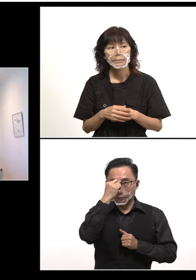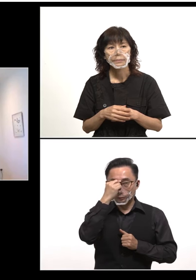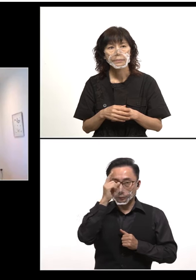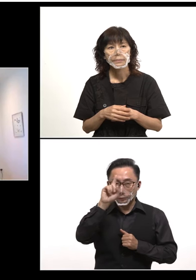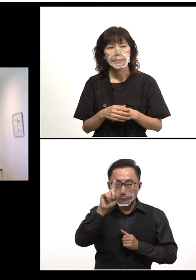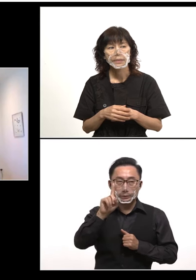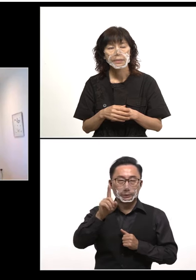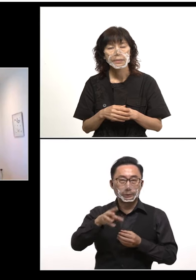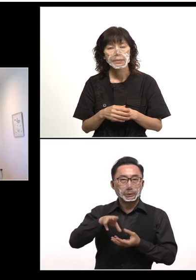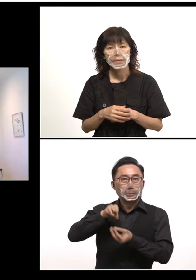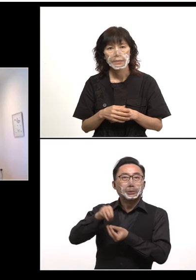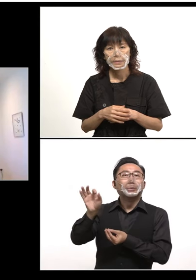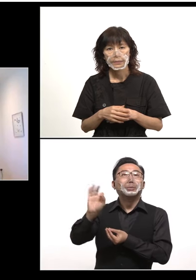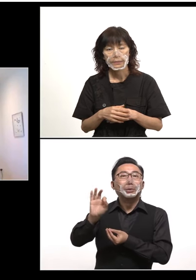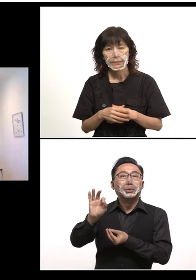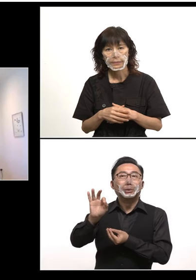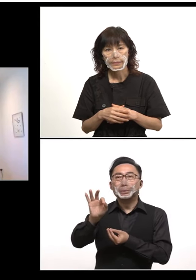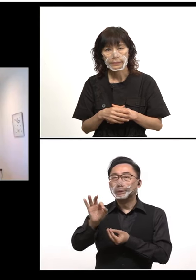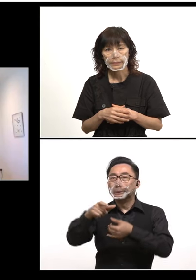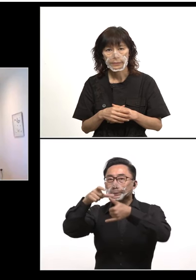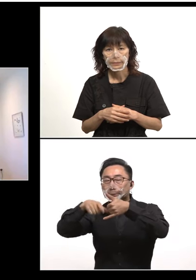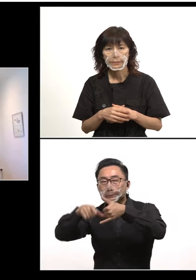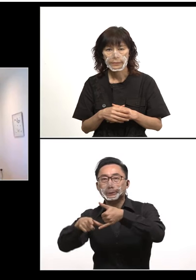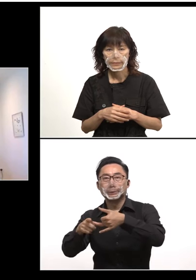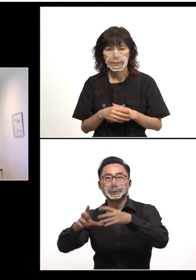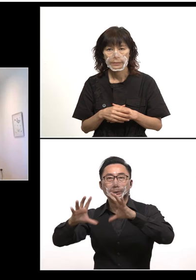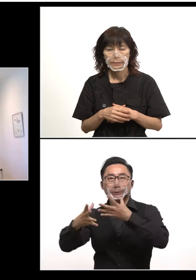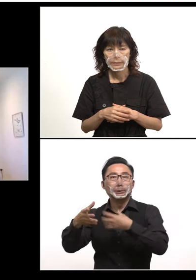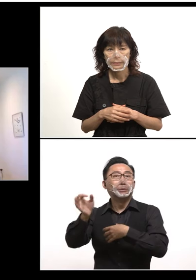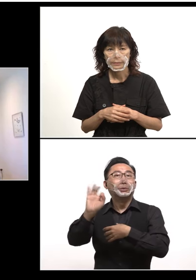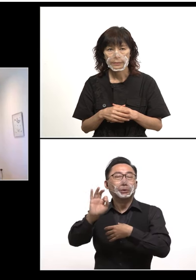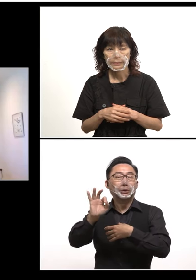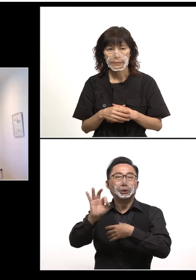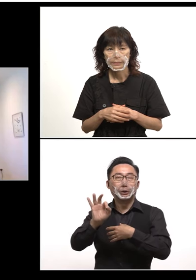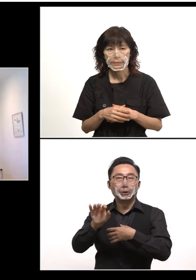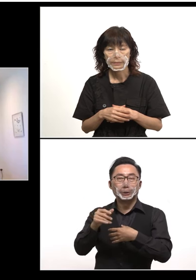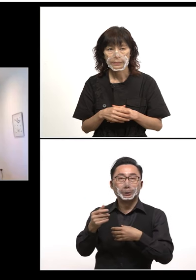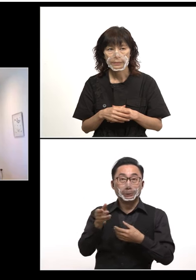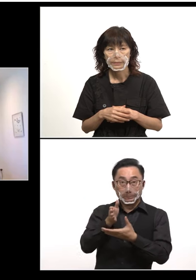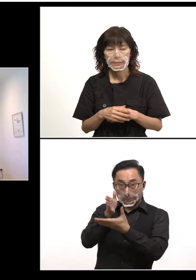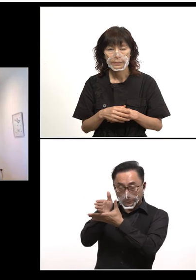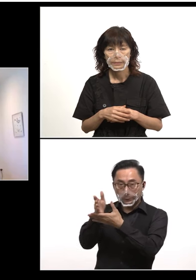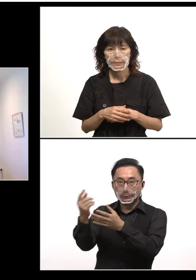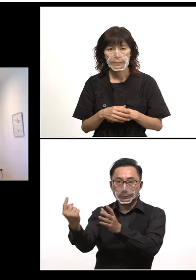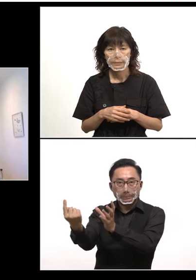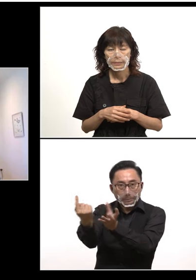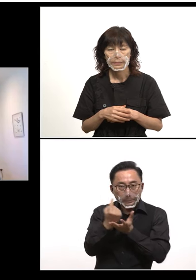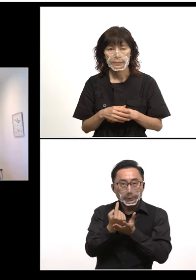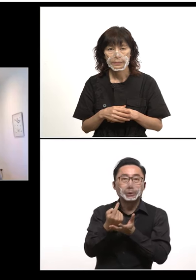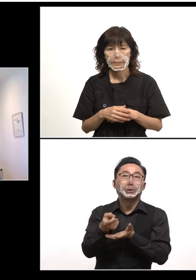We're currently working with a company also based in Bristol who are diverse-led,